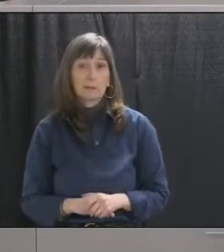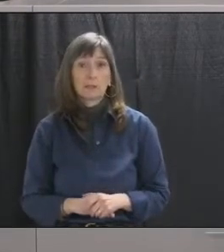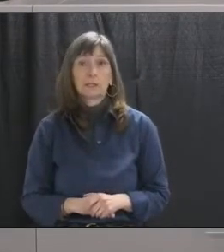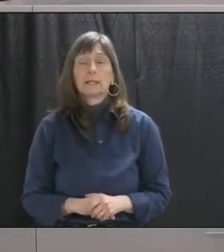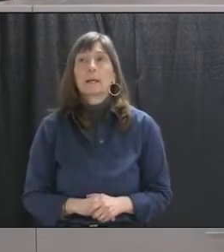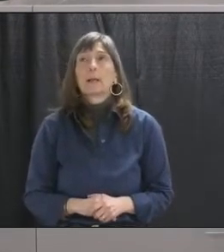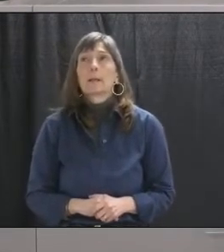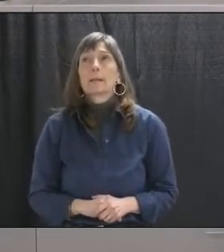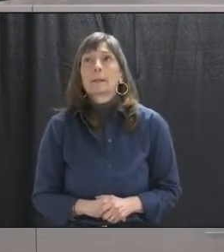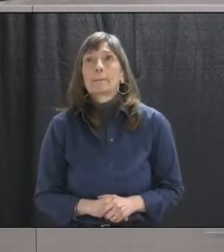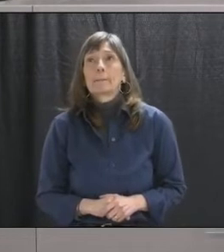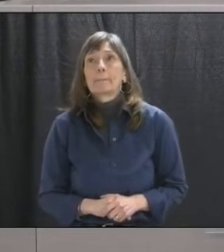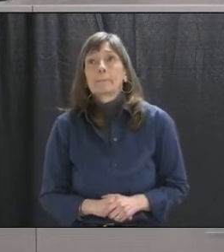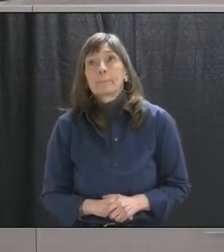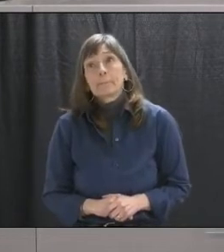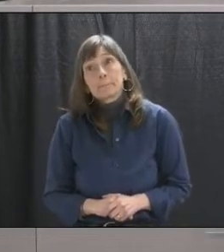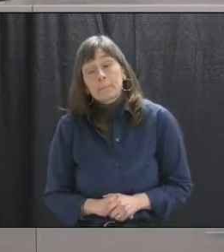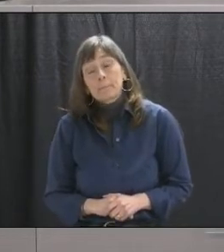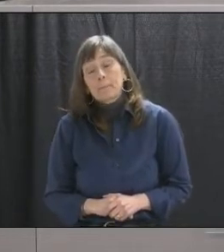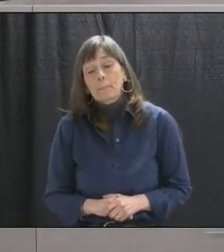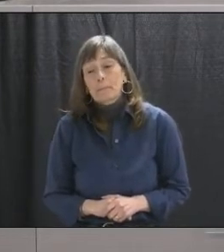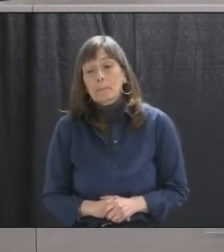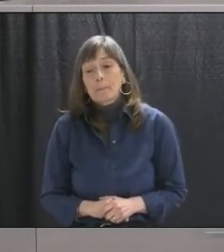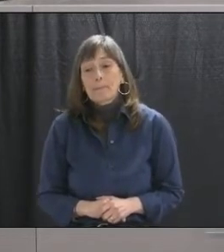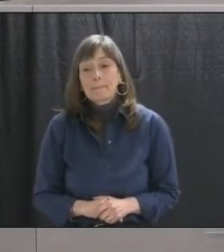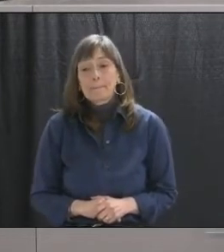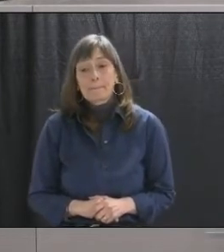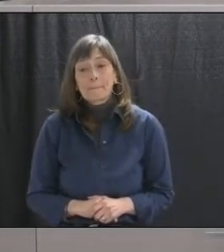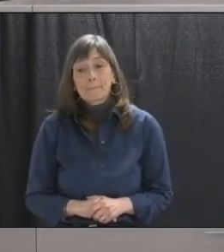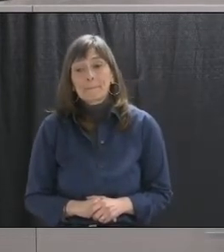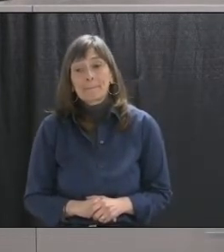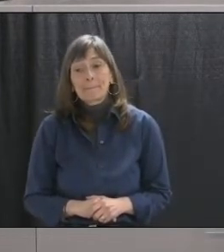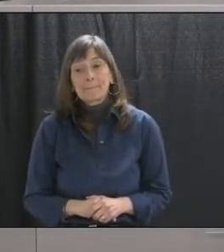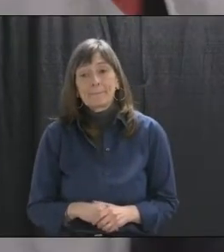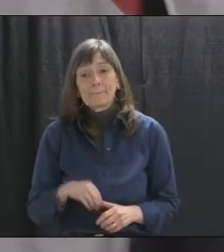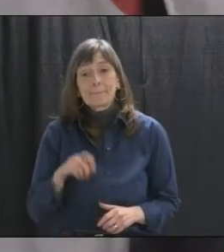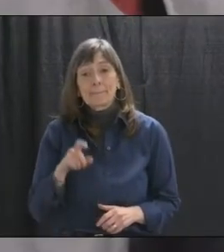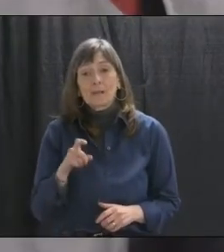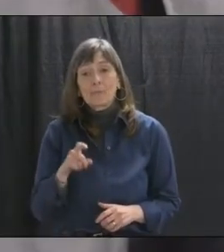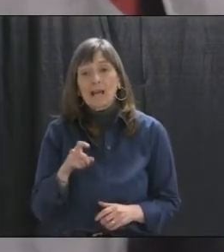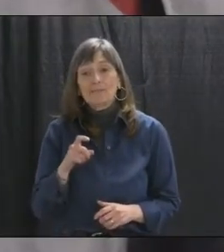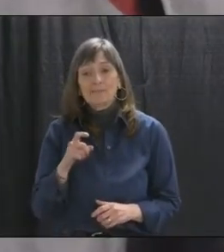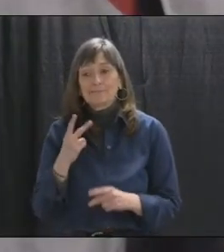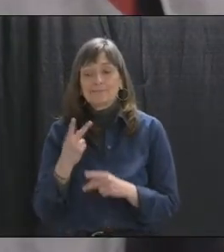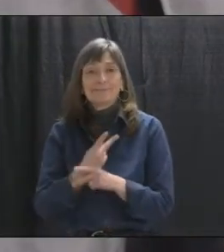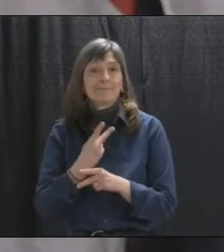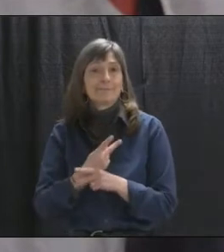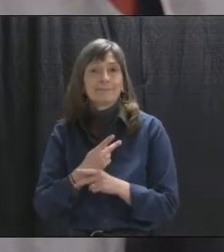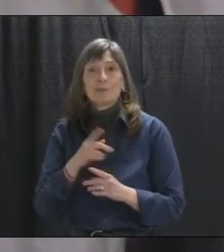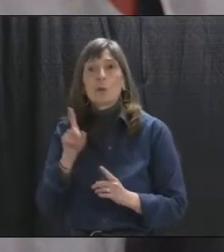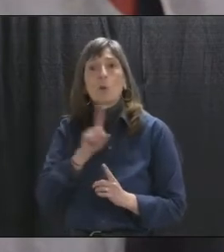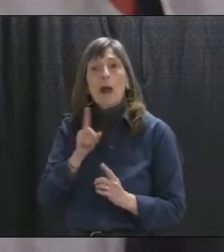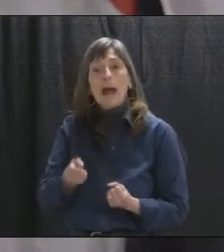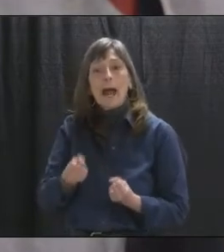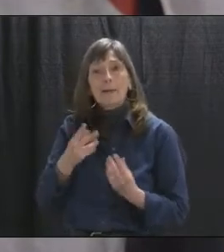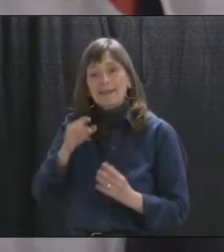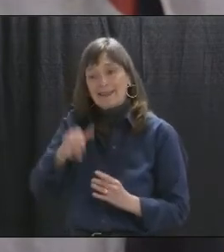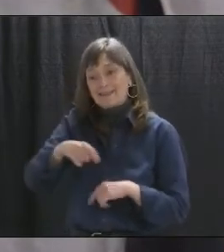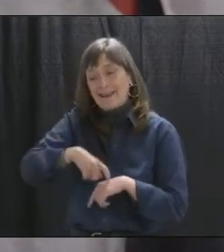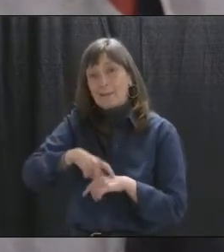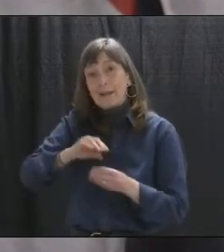So I think certainly we'll have to consider what our epidemiology is in the province at the